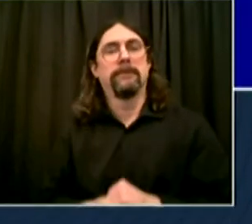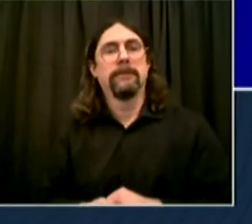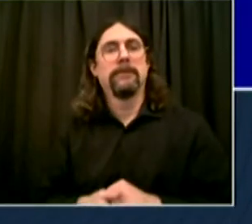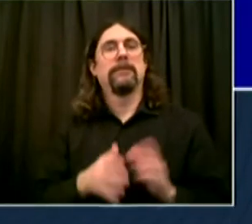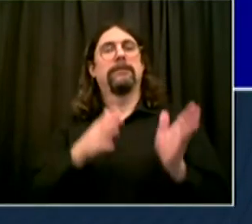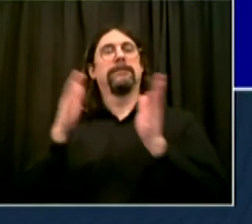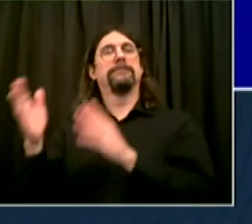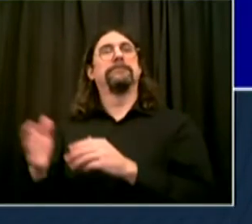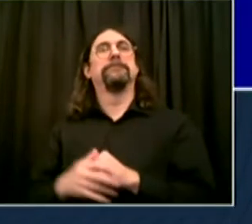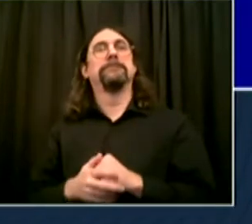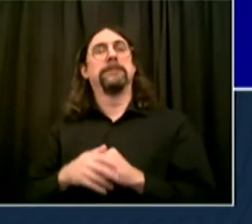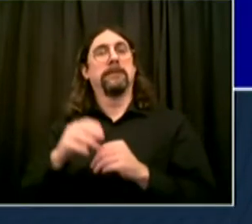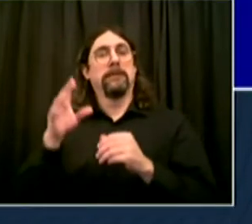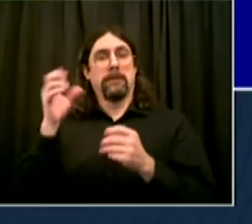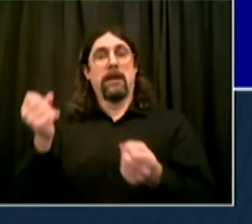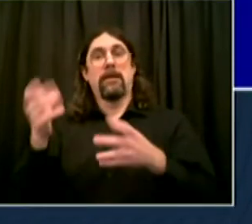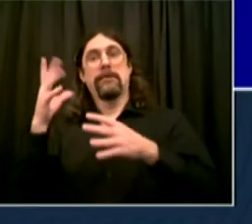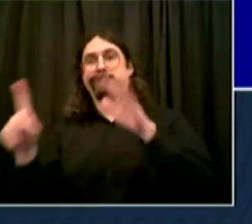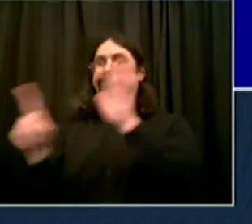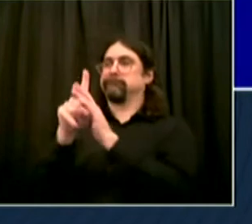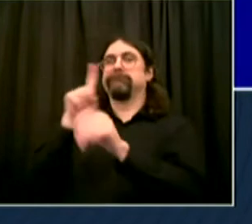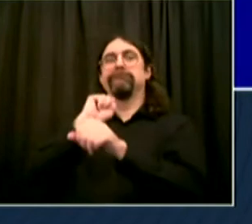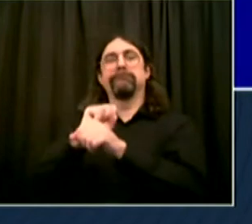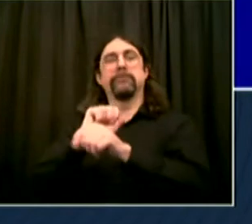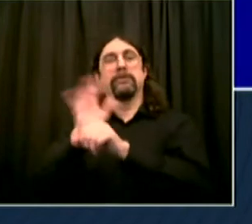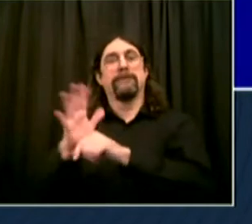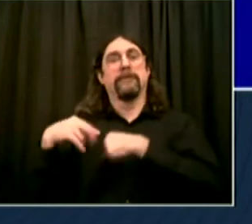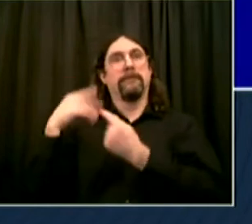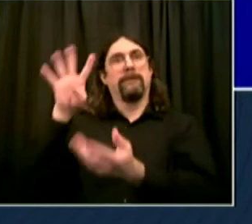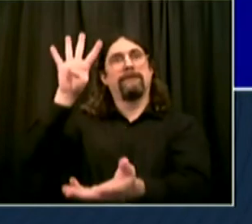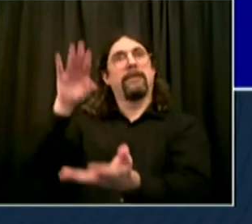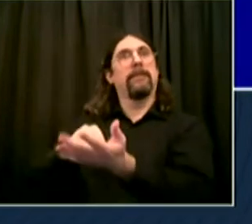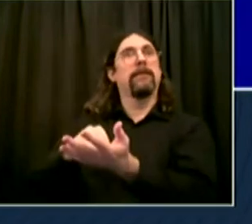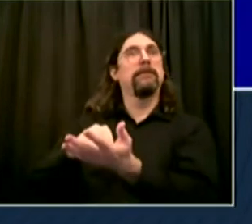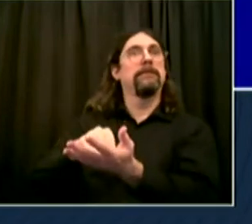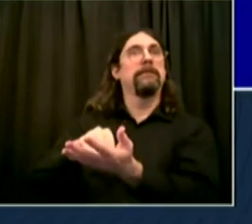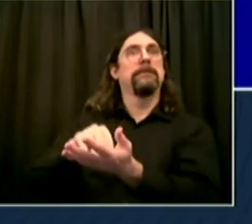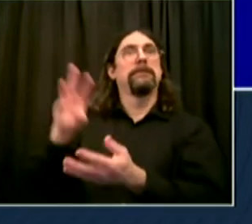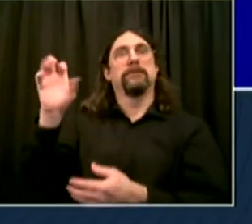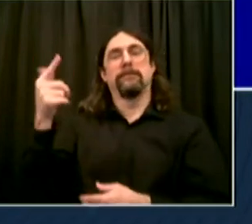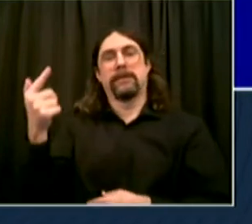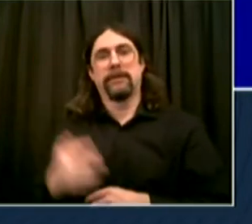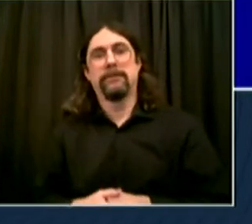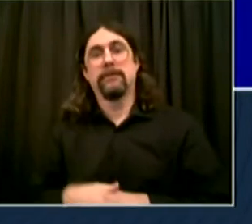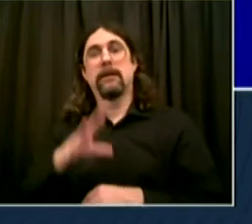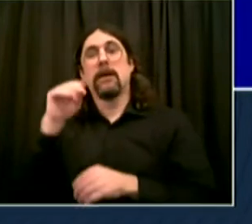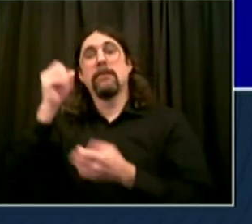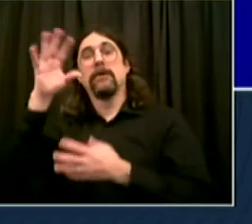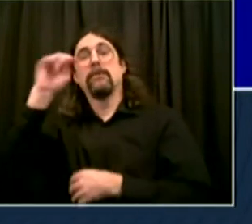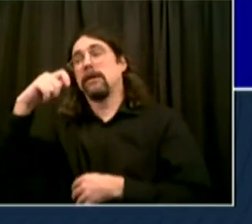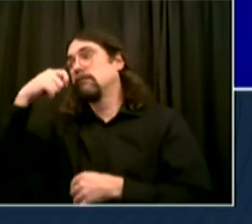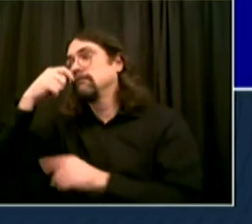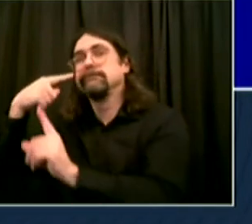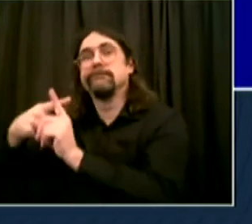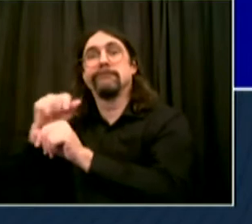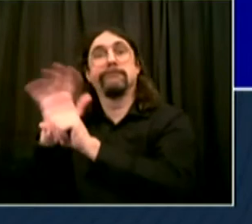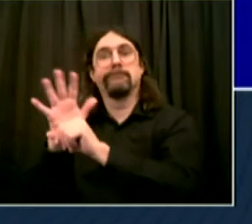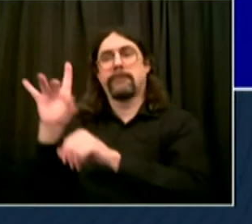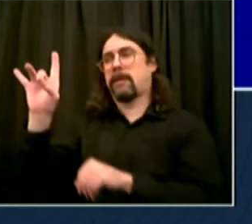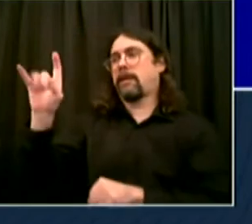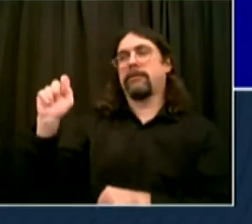4,621 cases. Number three, the percentage of people testing positive citywide for COVID-19,